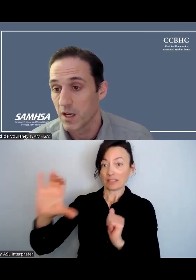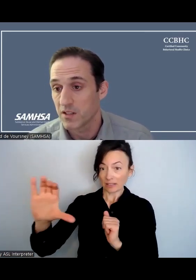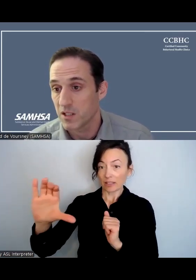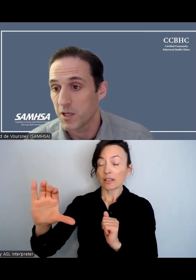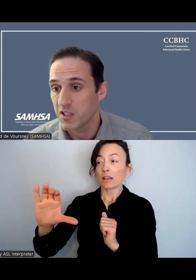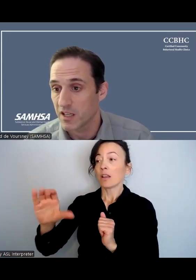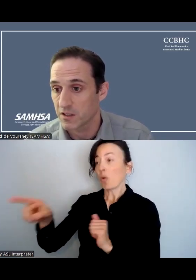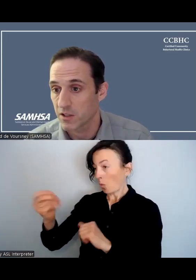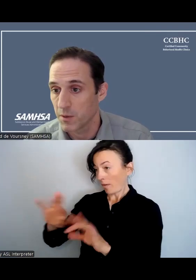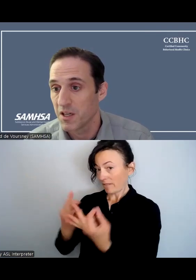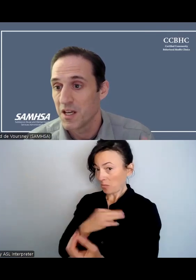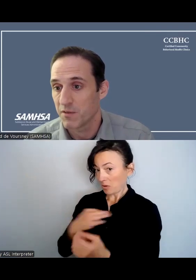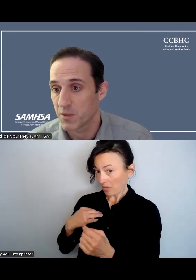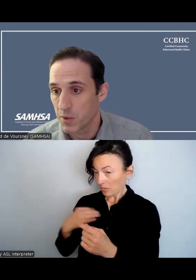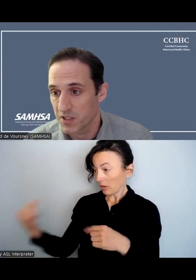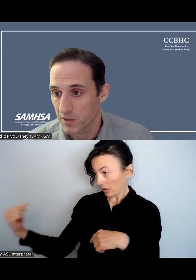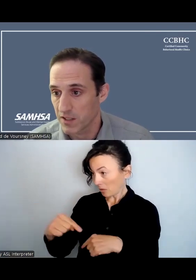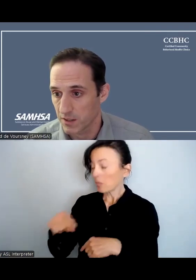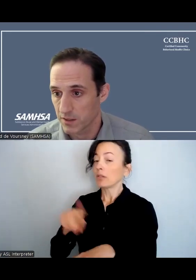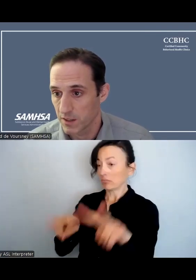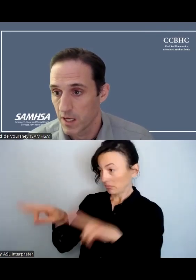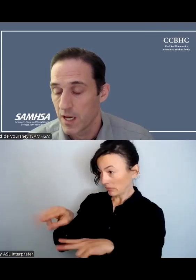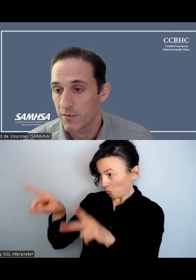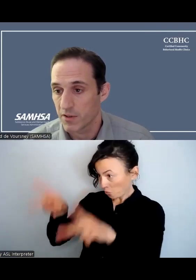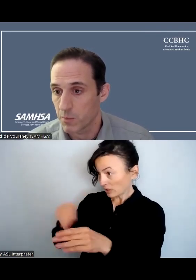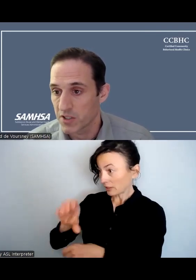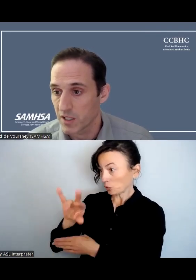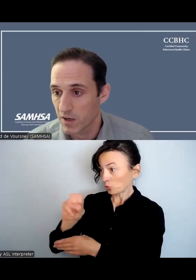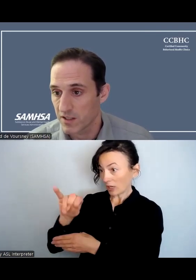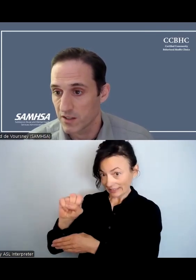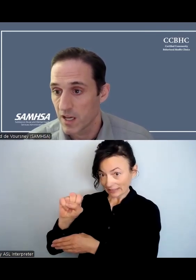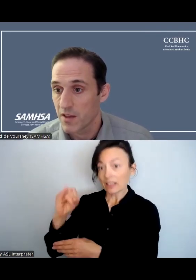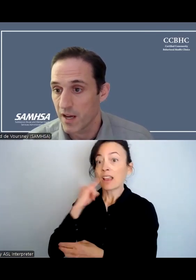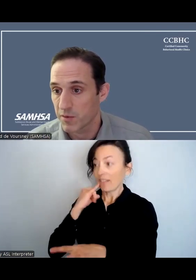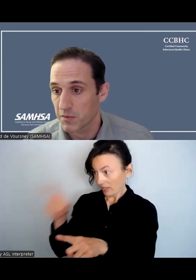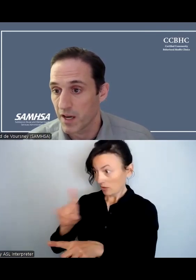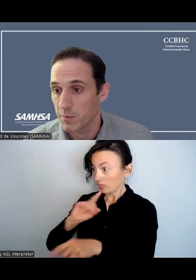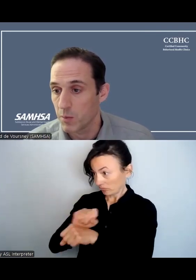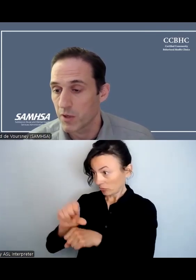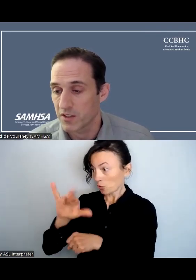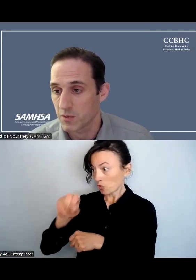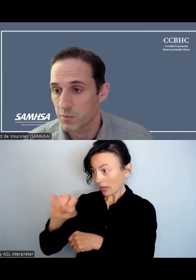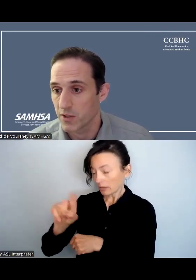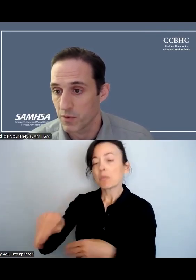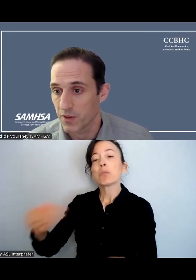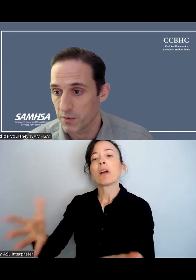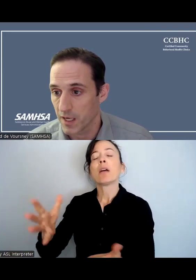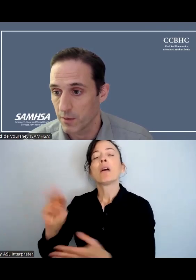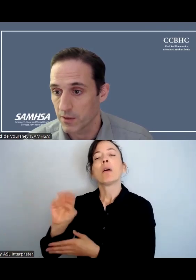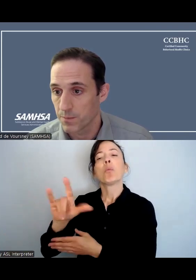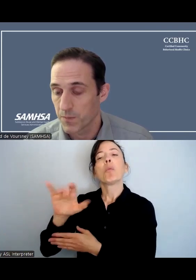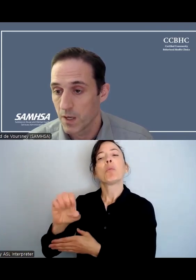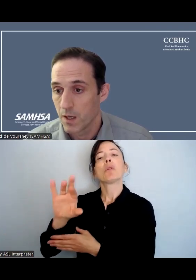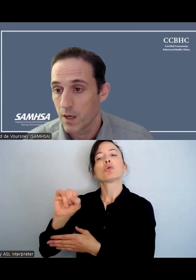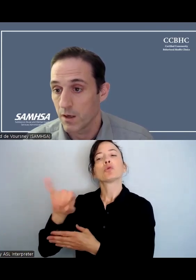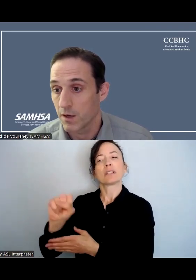CCBHC, CCBHC has to determine if there's a person in crisis. If there's a person in crisis, they have to provide a mobile crisis response within 3